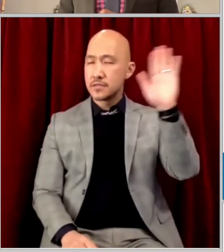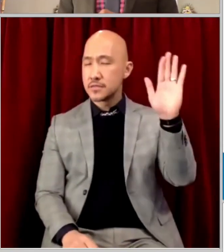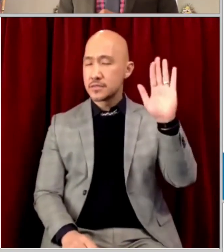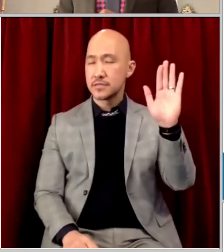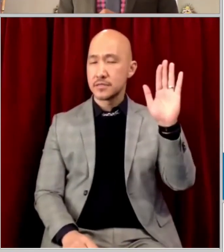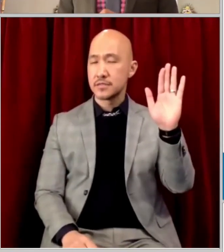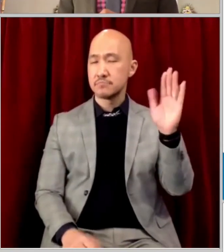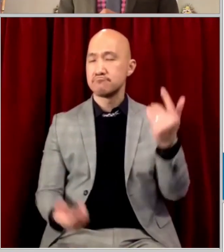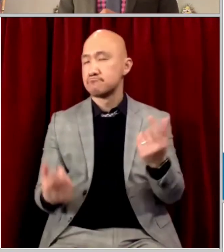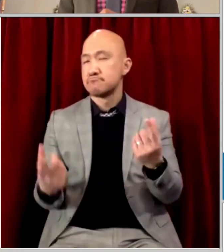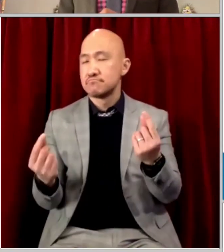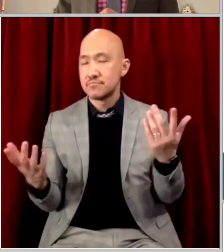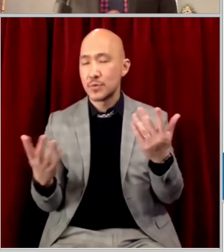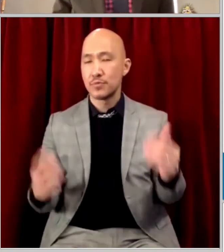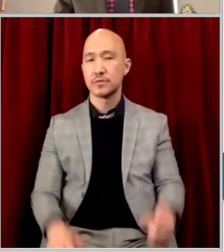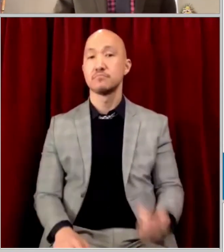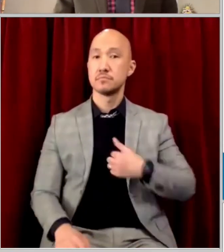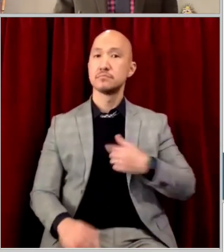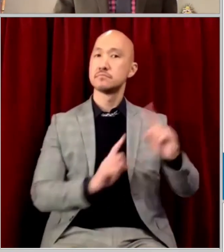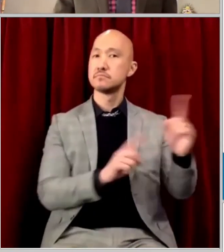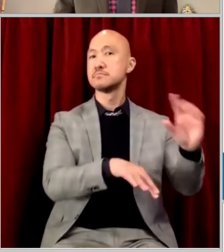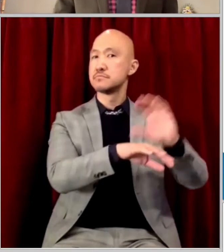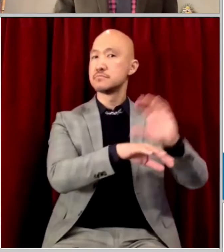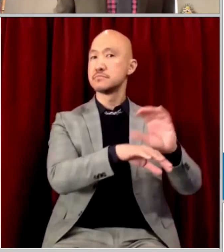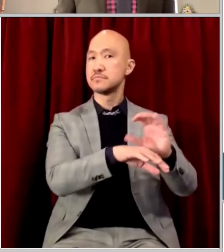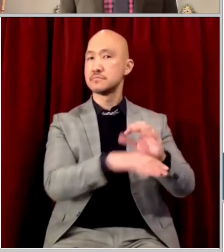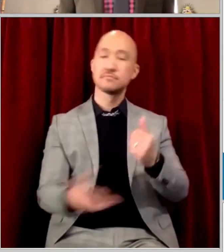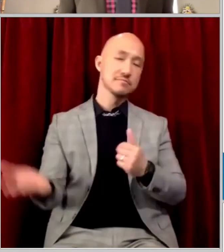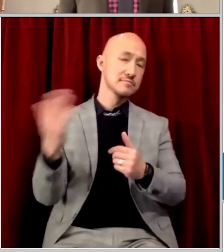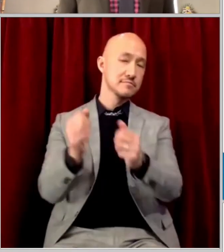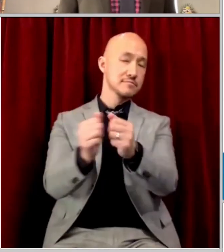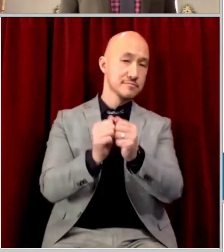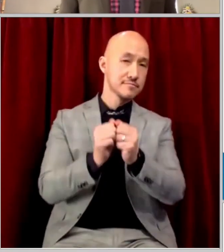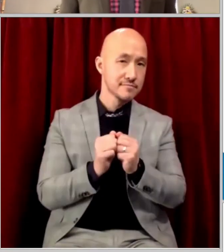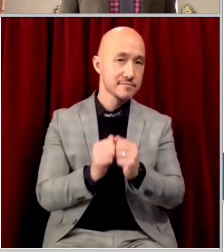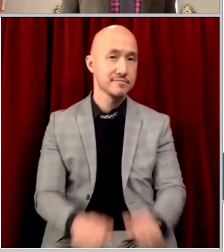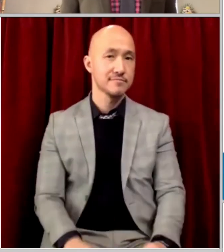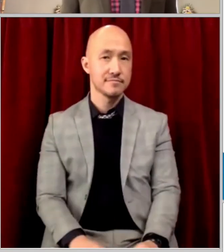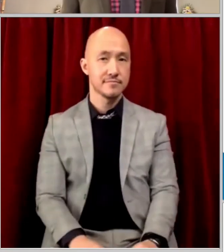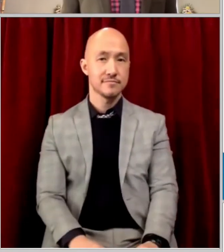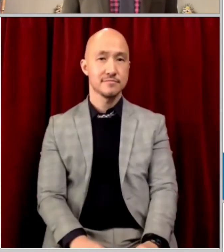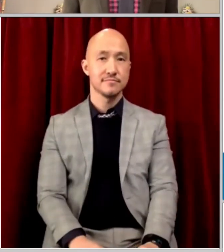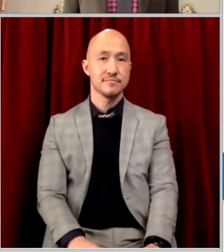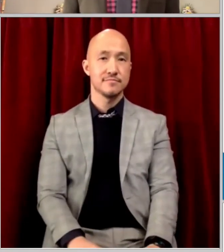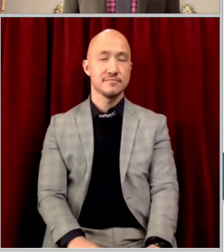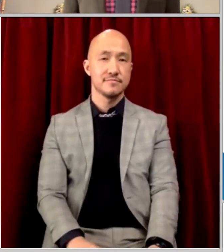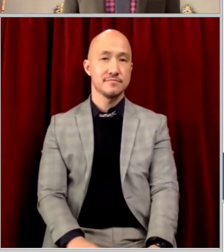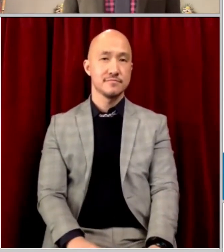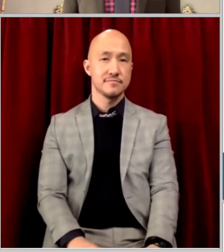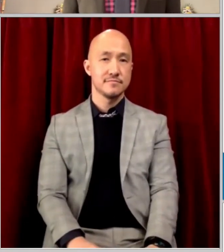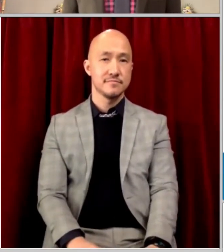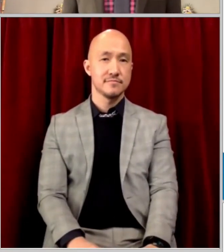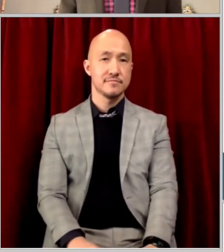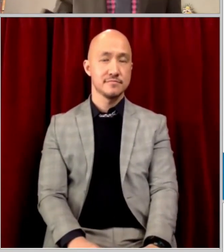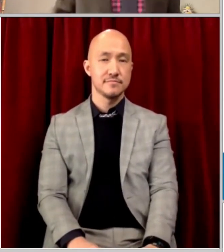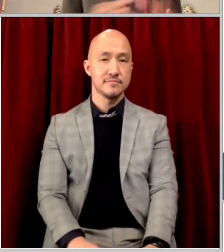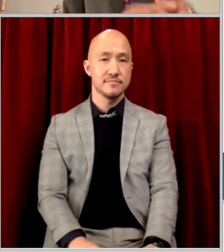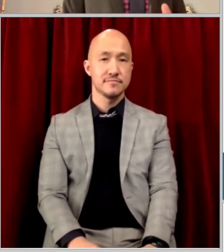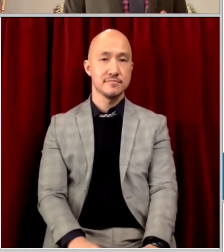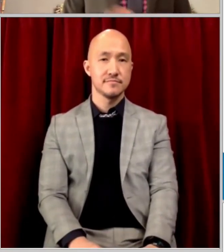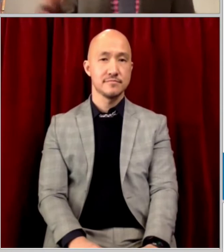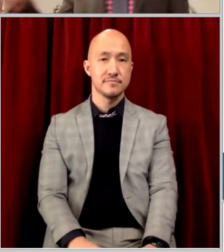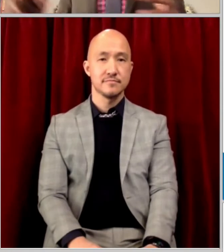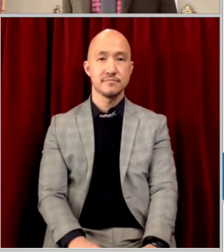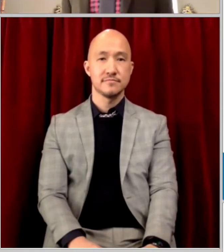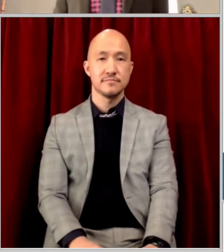come? You want to be there with me? Come on. Right? The family